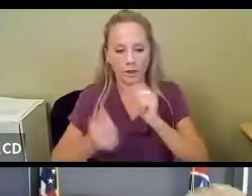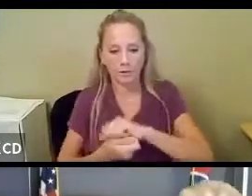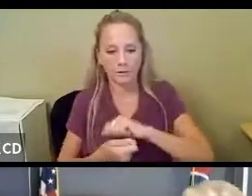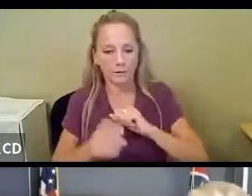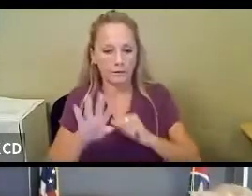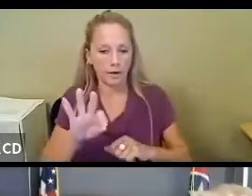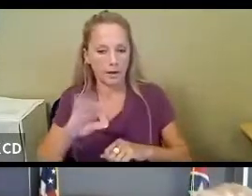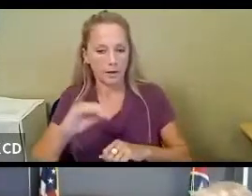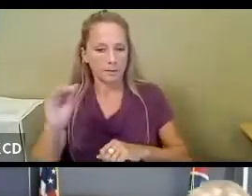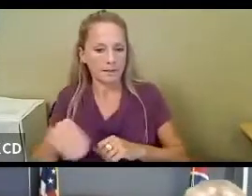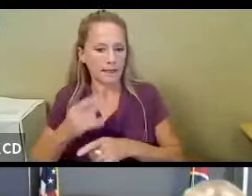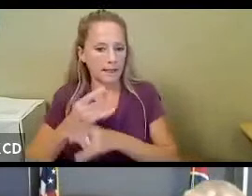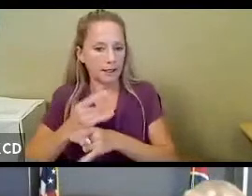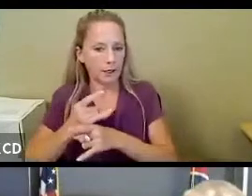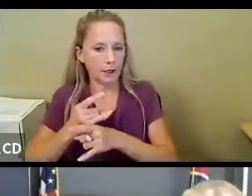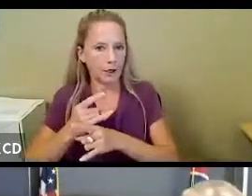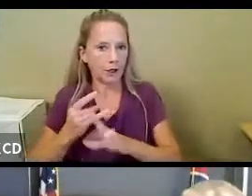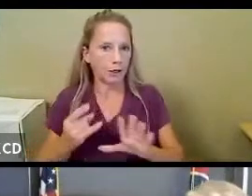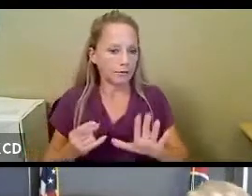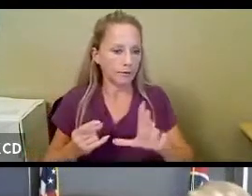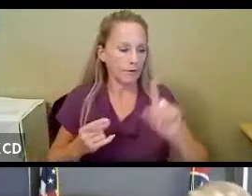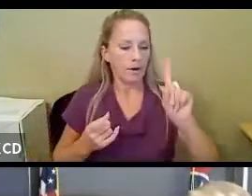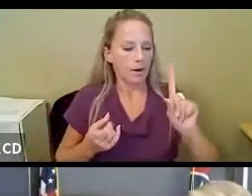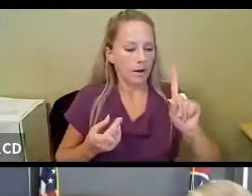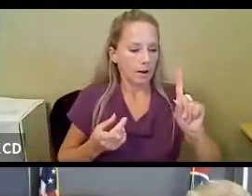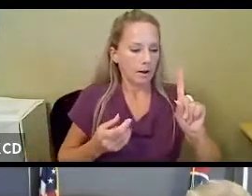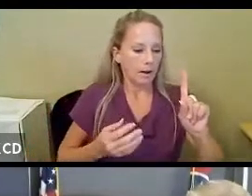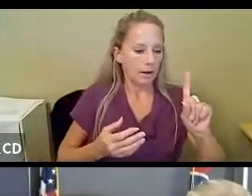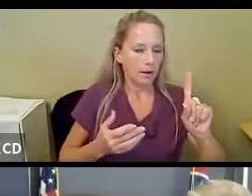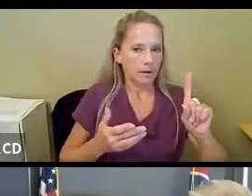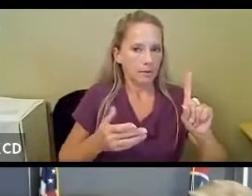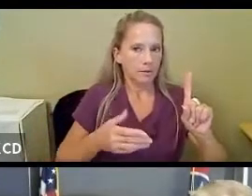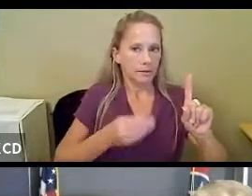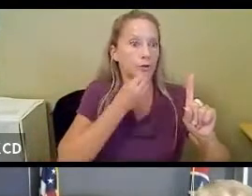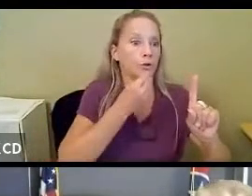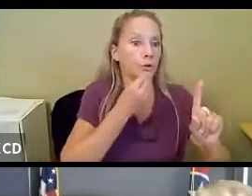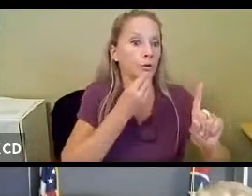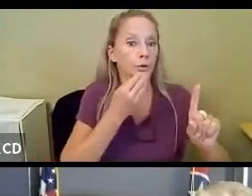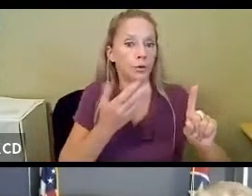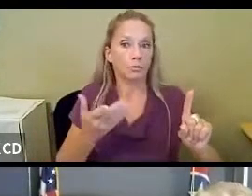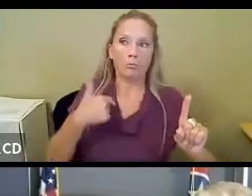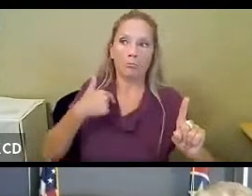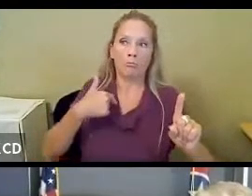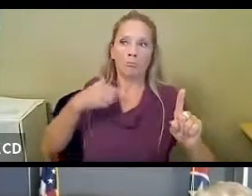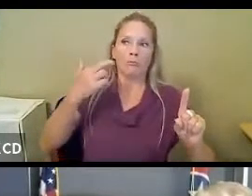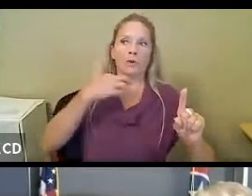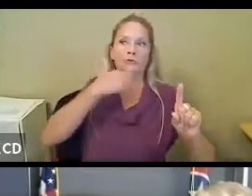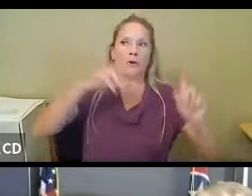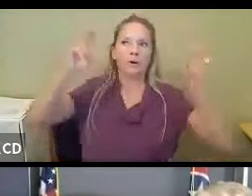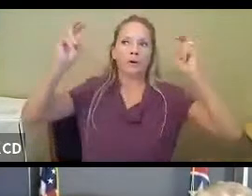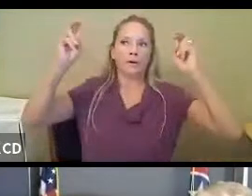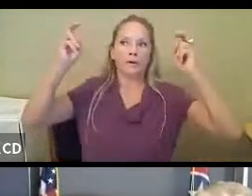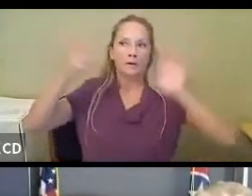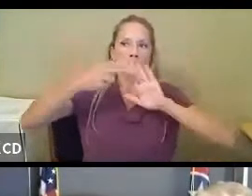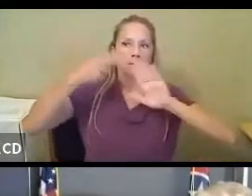serves a citation against them, they'll say, you can't stop me because I'm a restaurant.